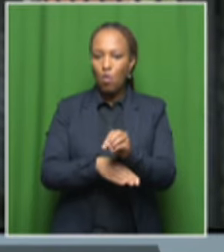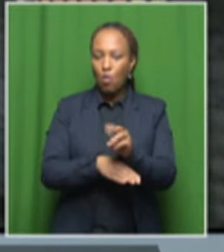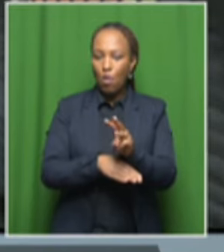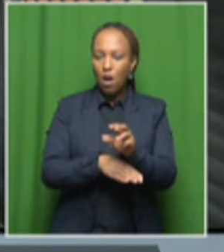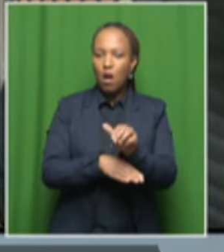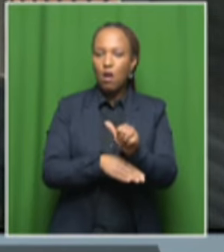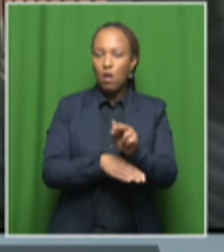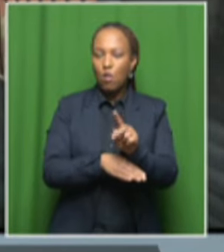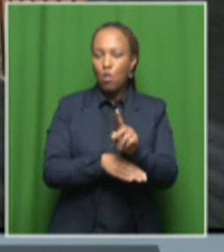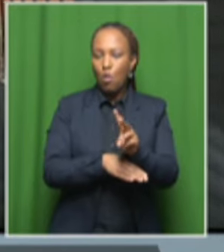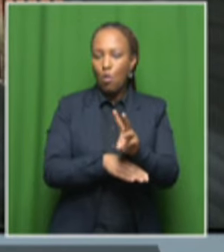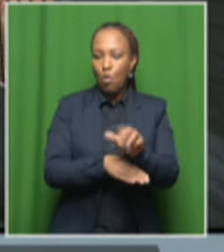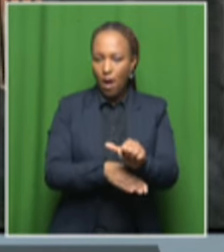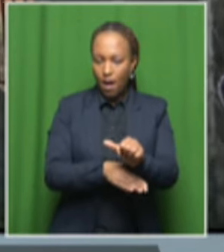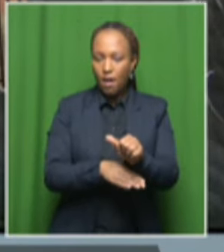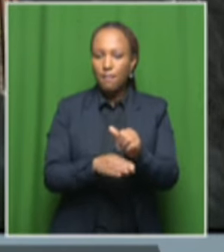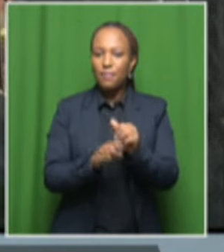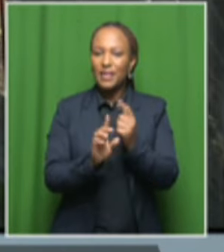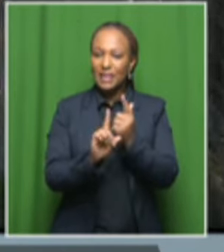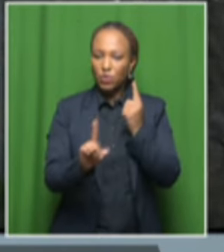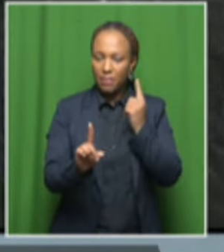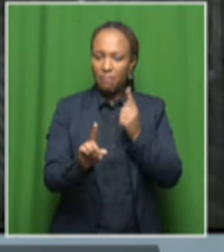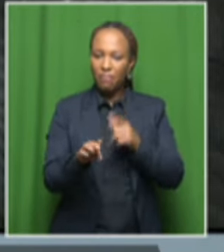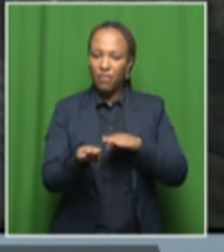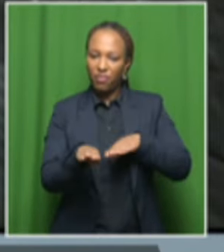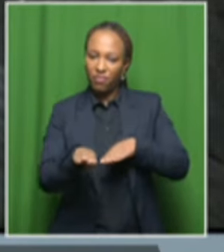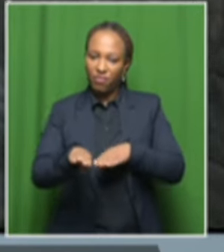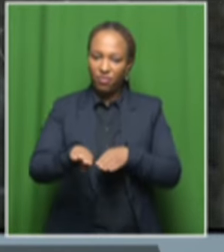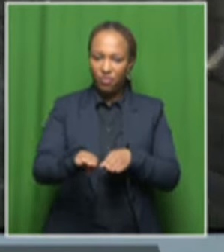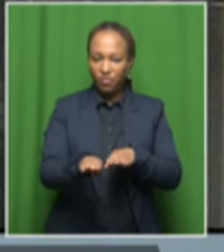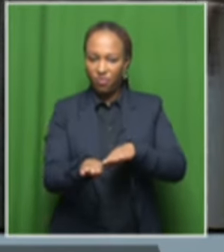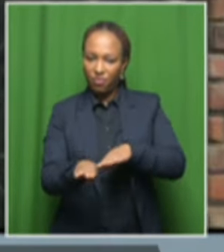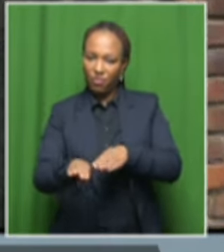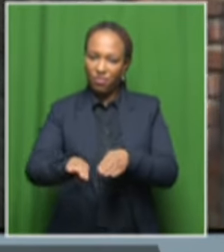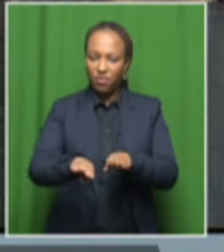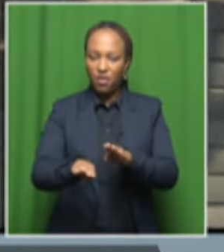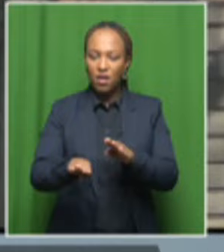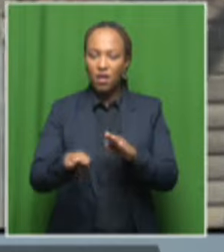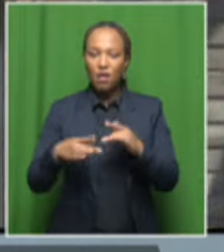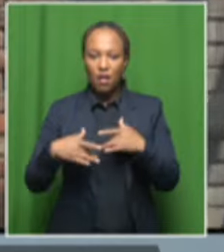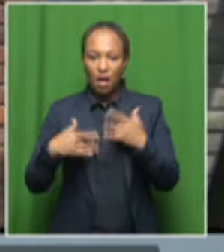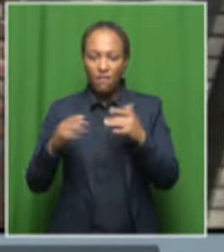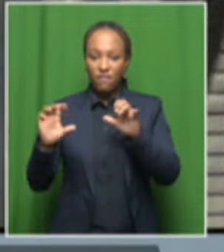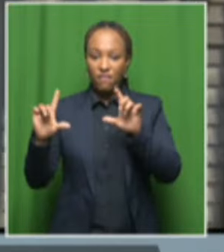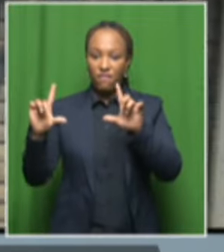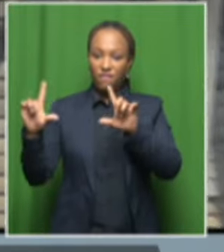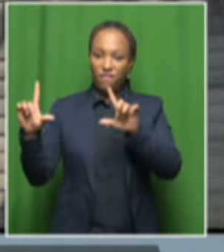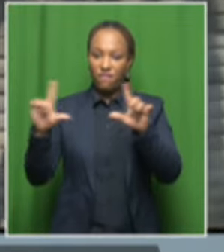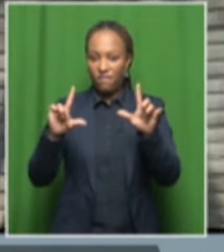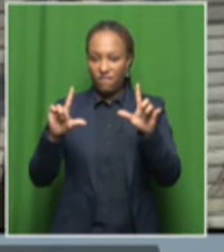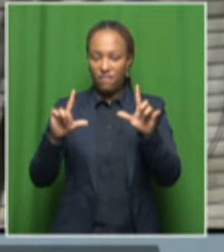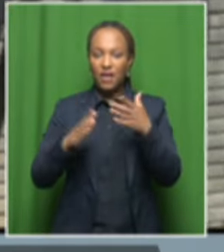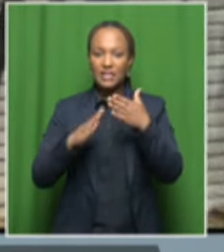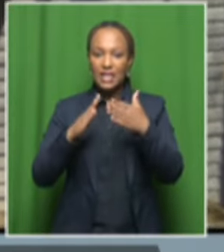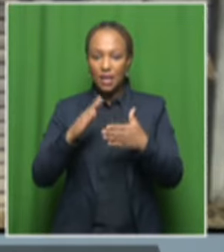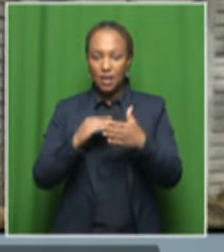Township. We will be bringing you these live visuals throughout until the